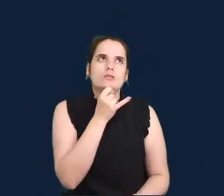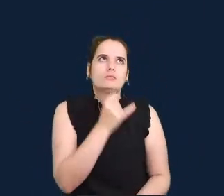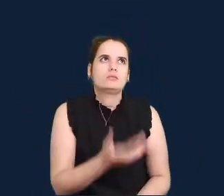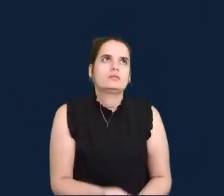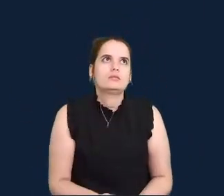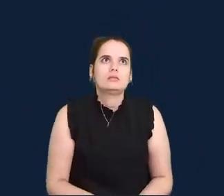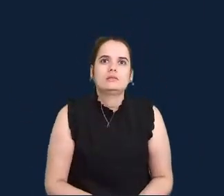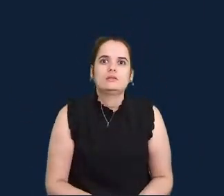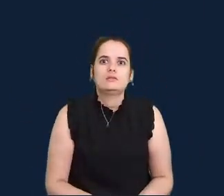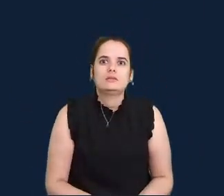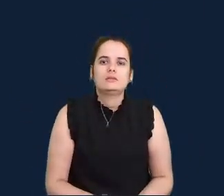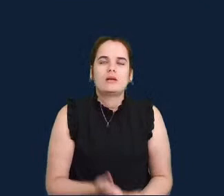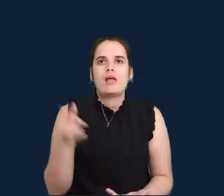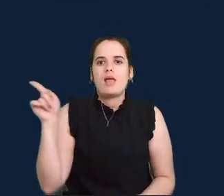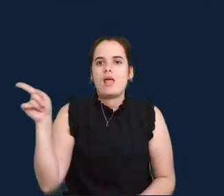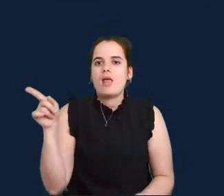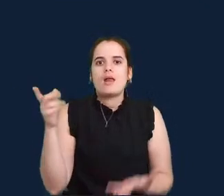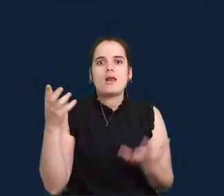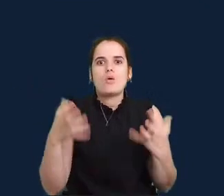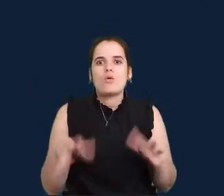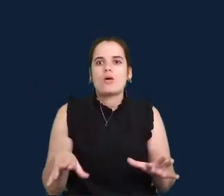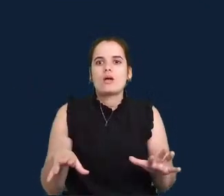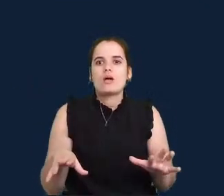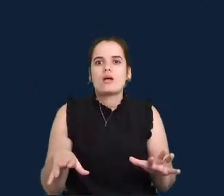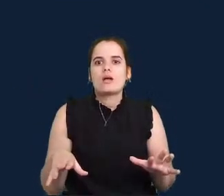because that seems like